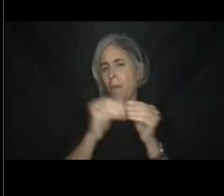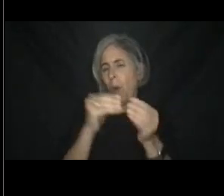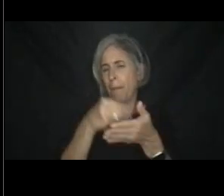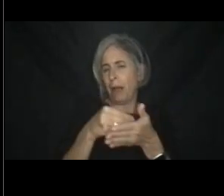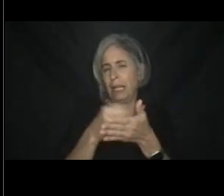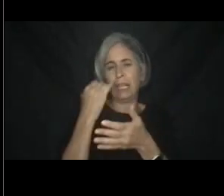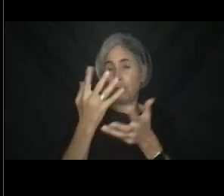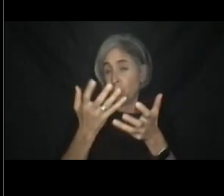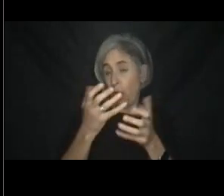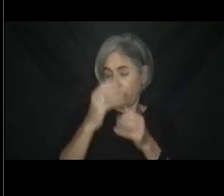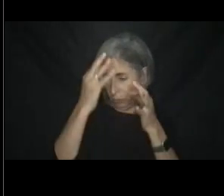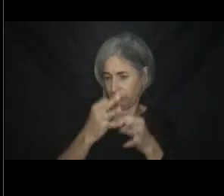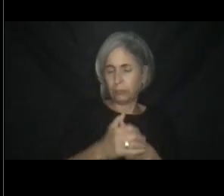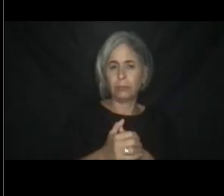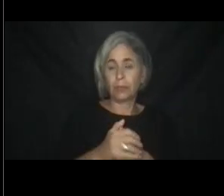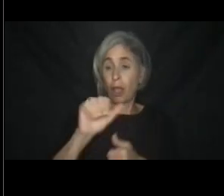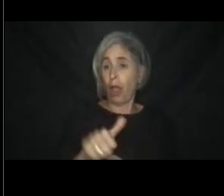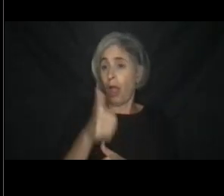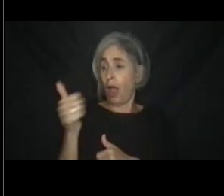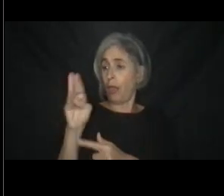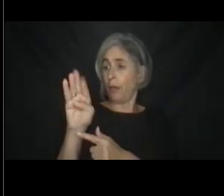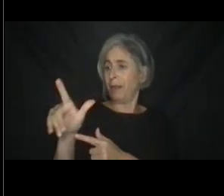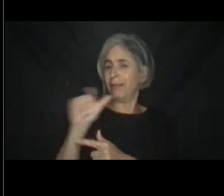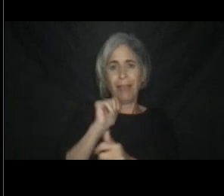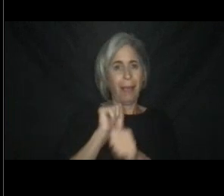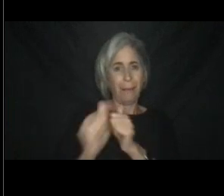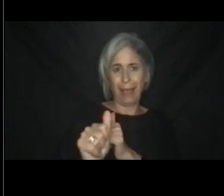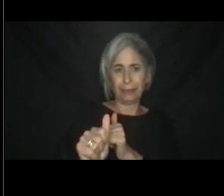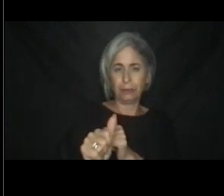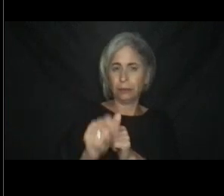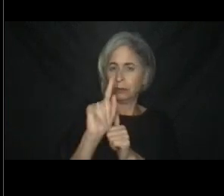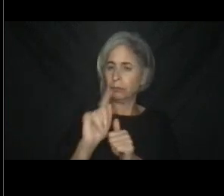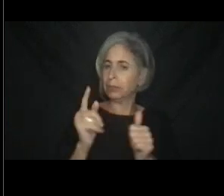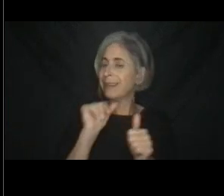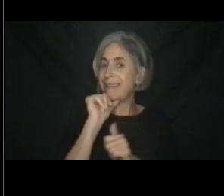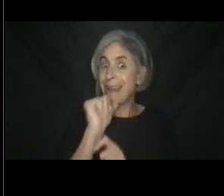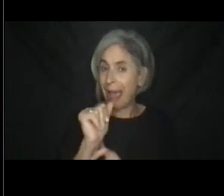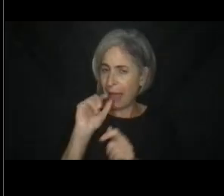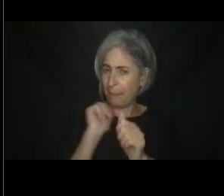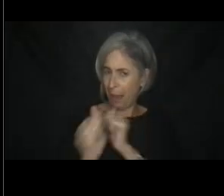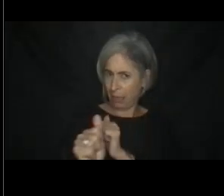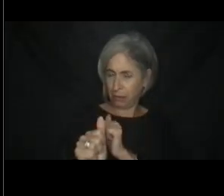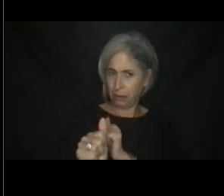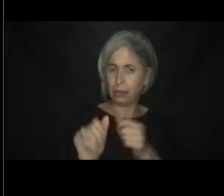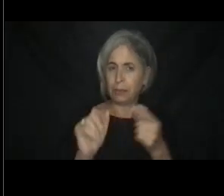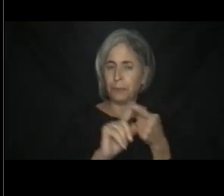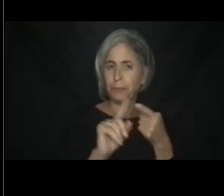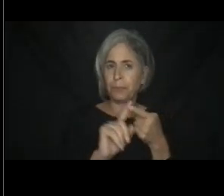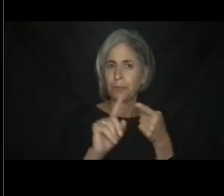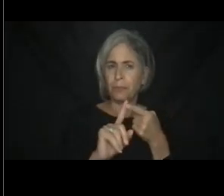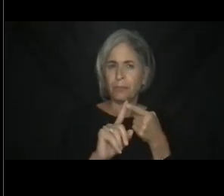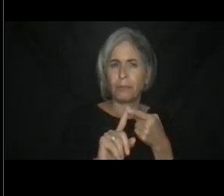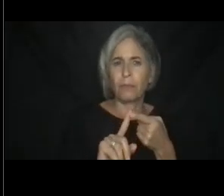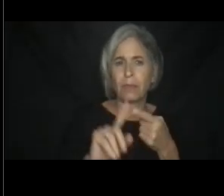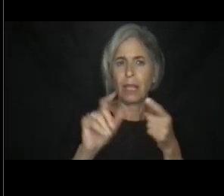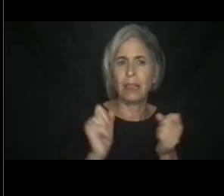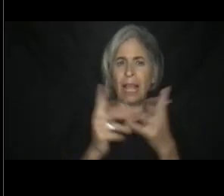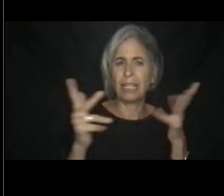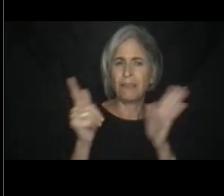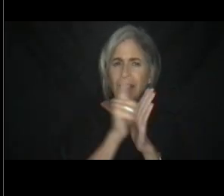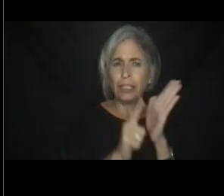Other bills that did not pass, that got a lot of attention, that I want to make sure you realize did not pass. Sovereign immunity changes. There was a lot of